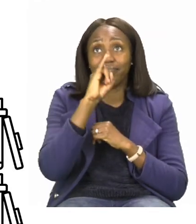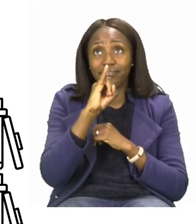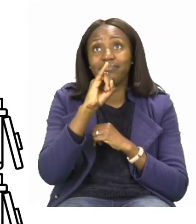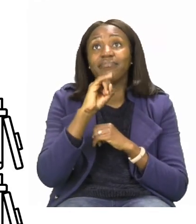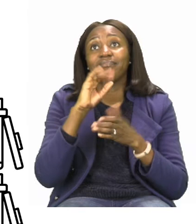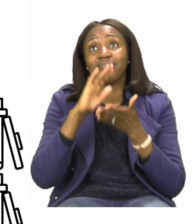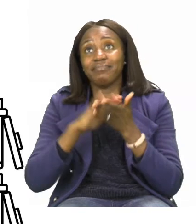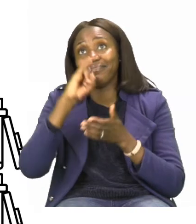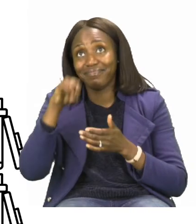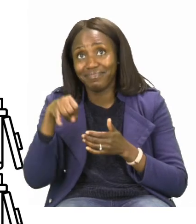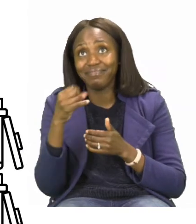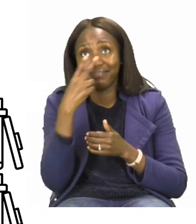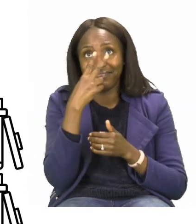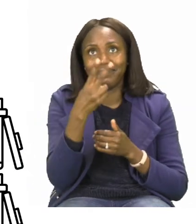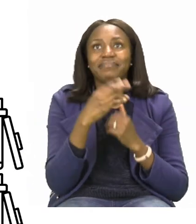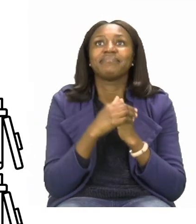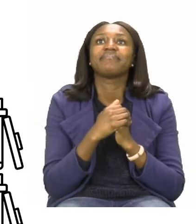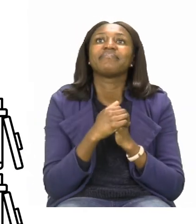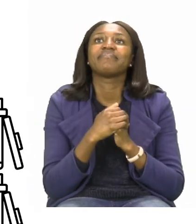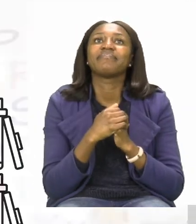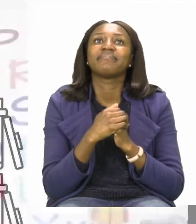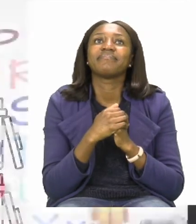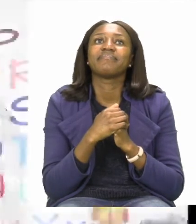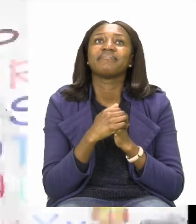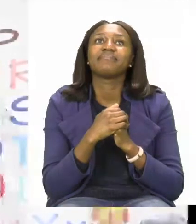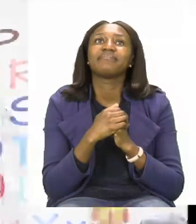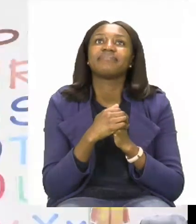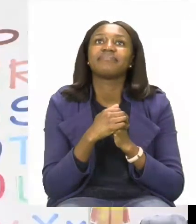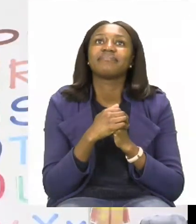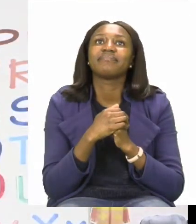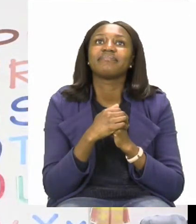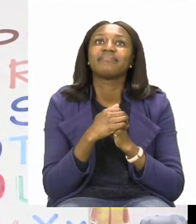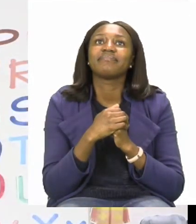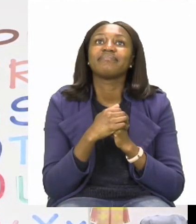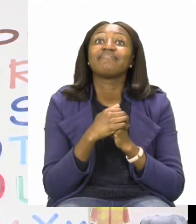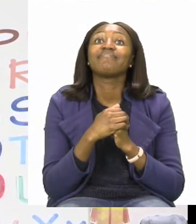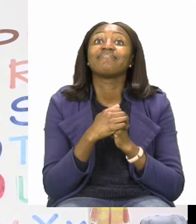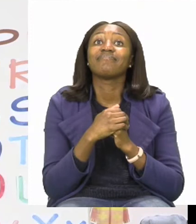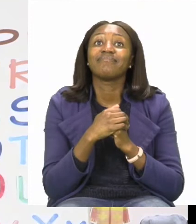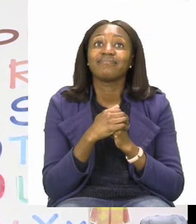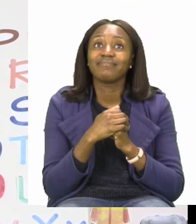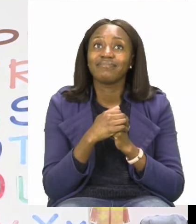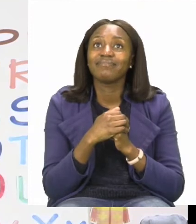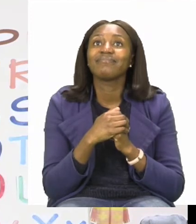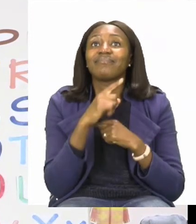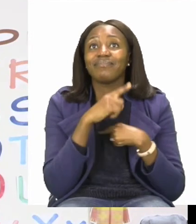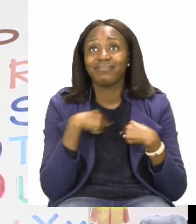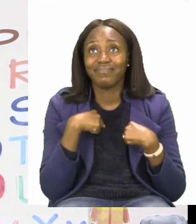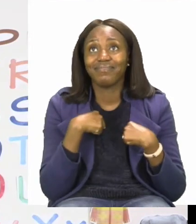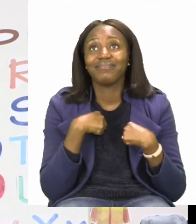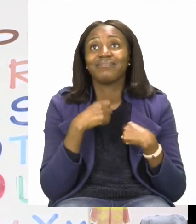So let's take a look. If we are going to be doing these ones, you know that we're going to be counting